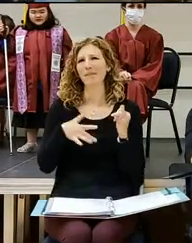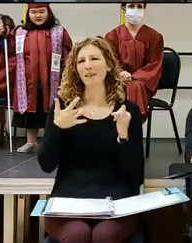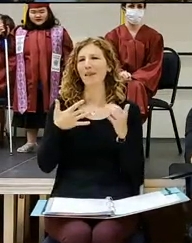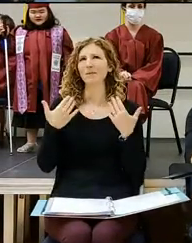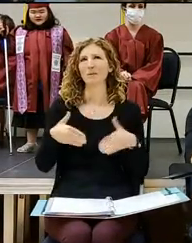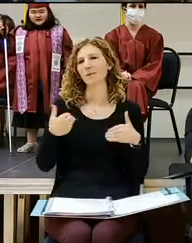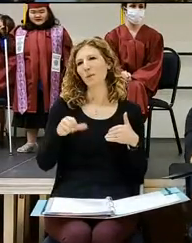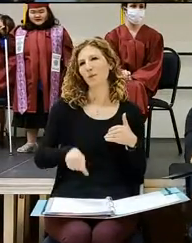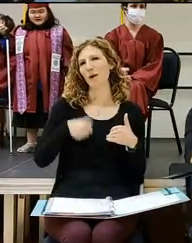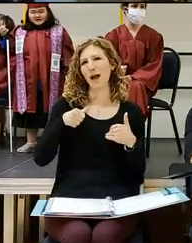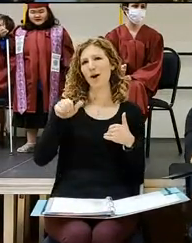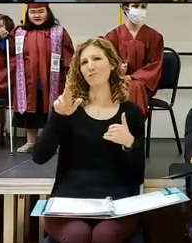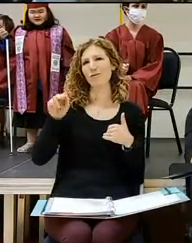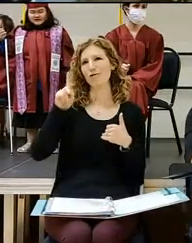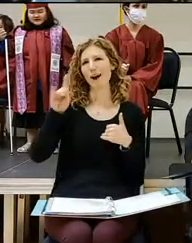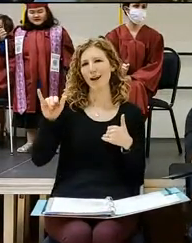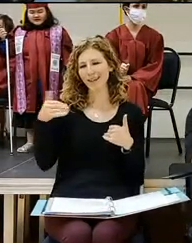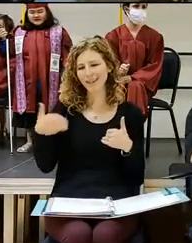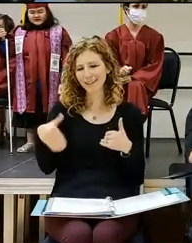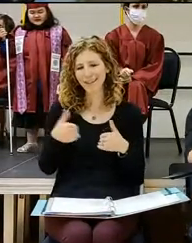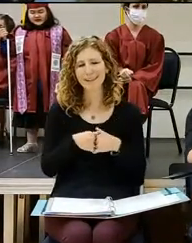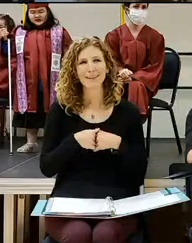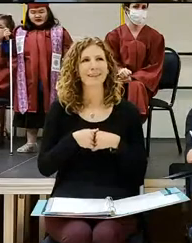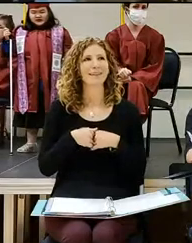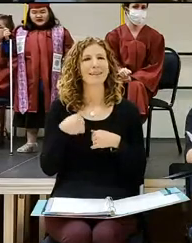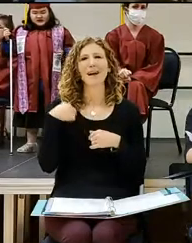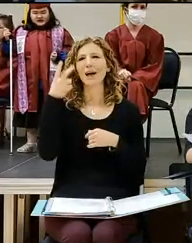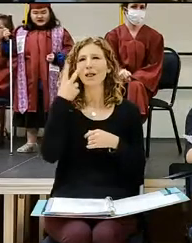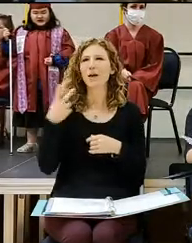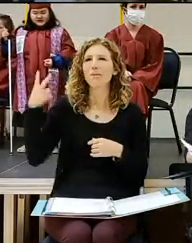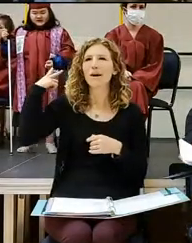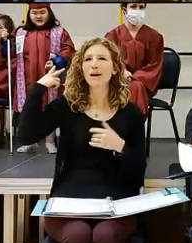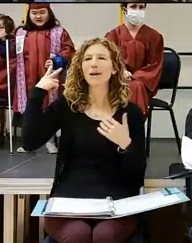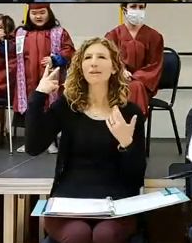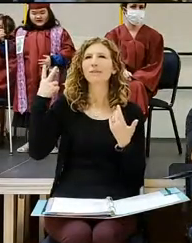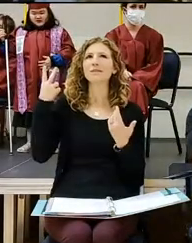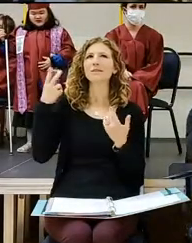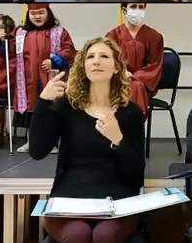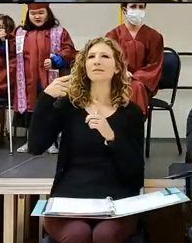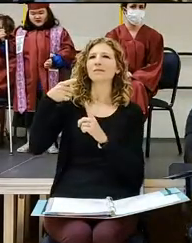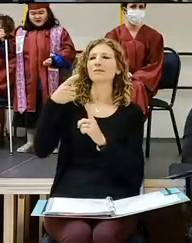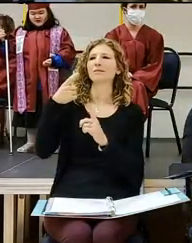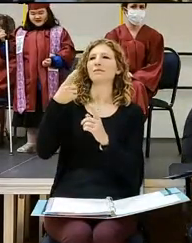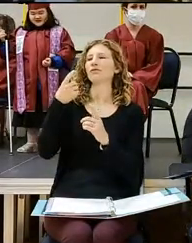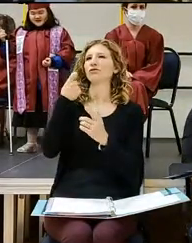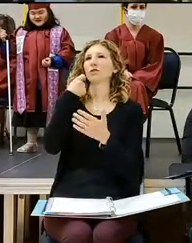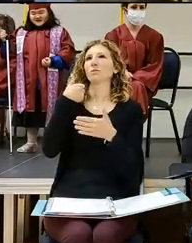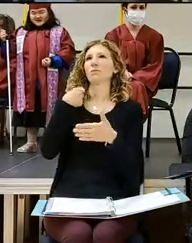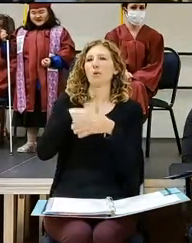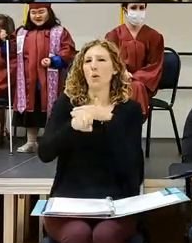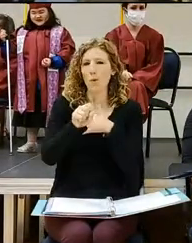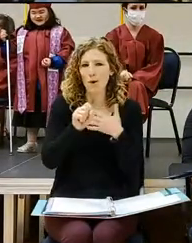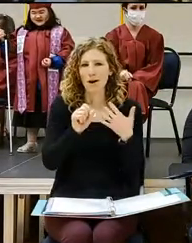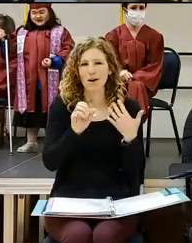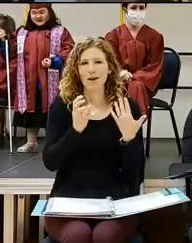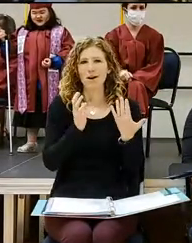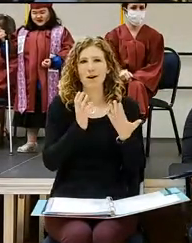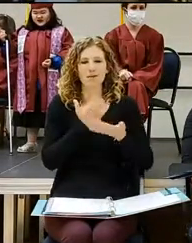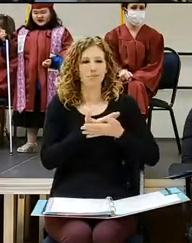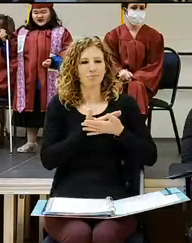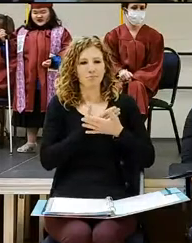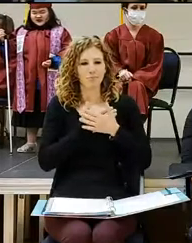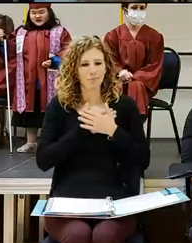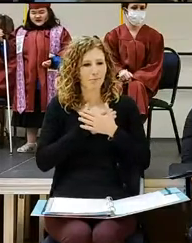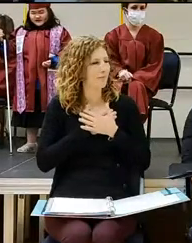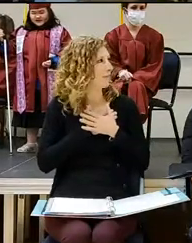here. You know, I look back at when he was first born, and I would have to say,